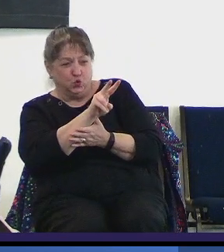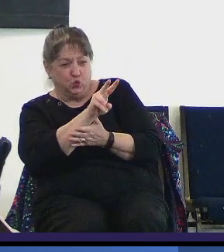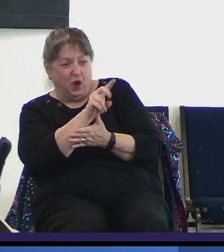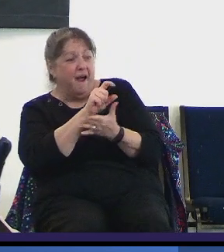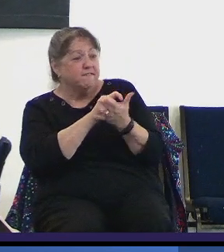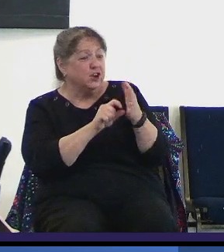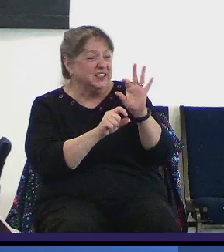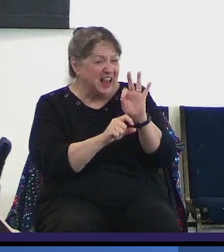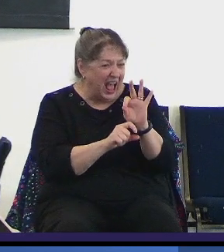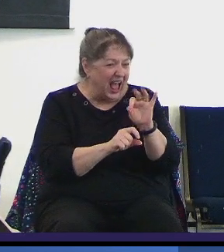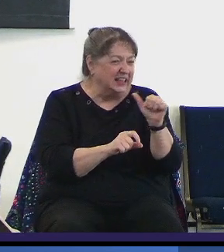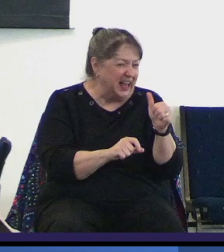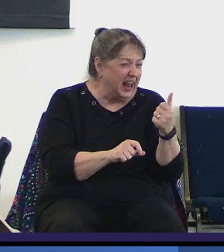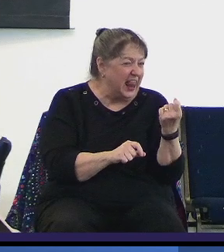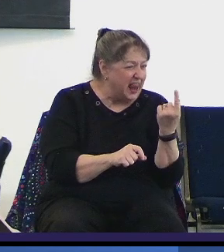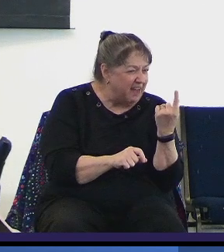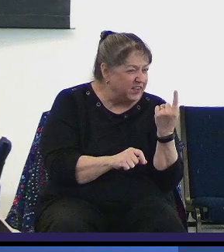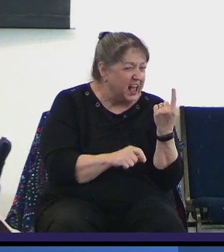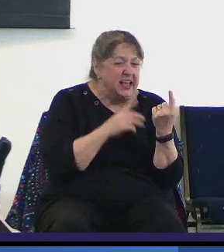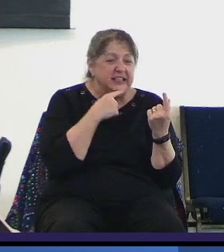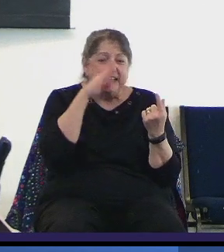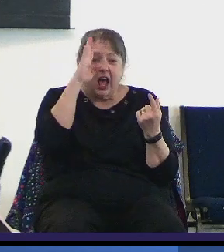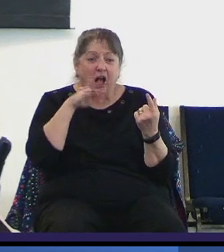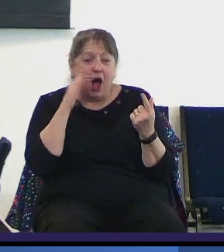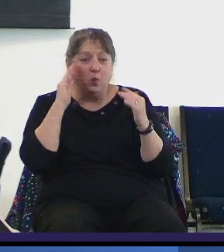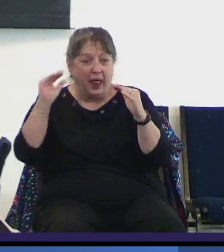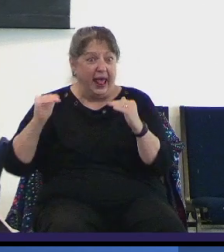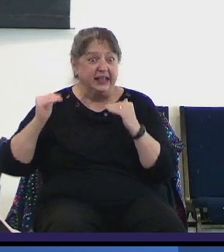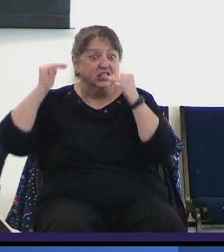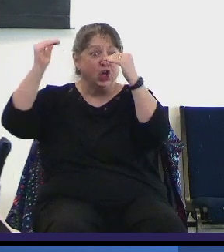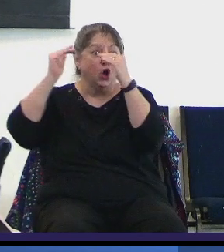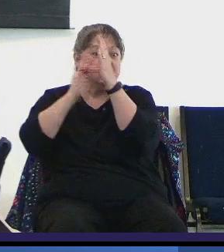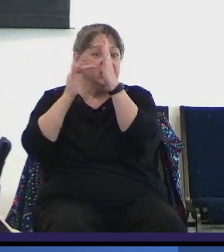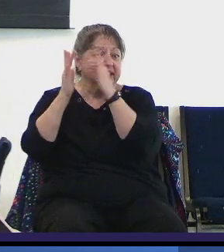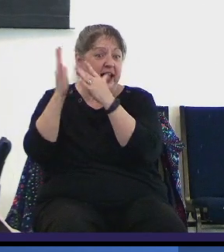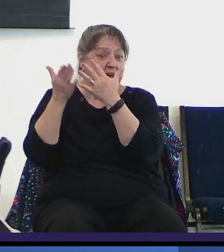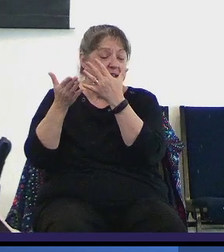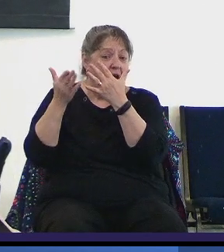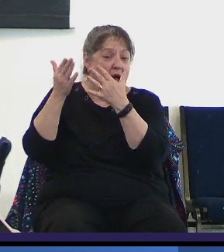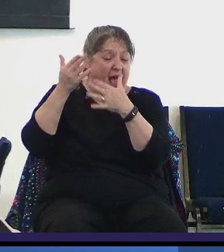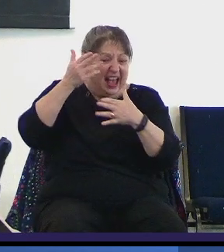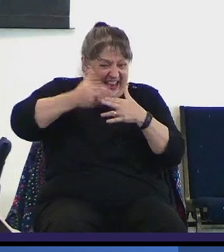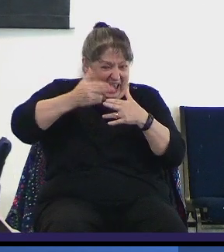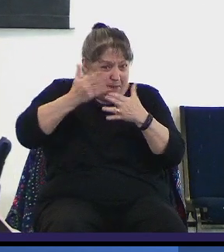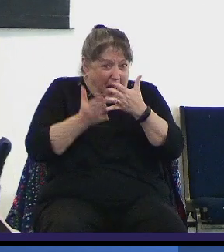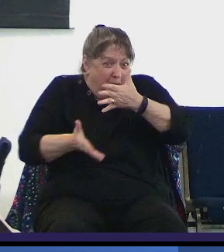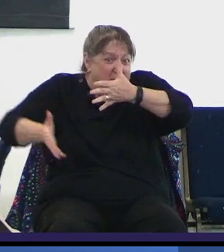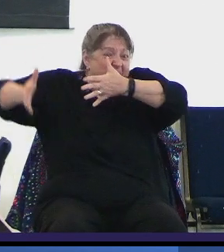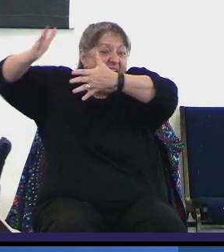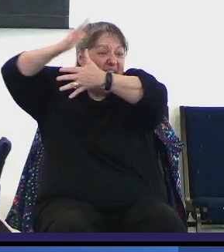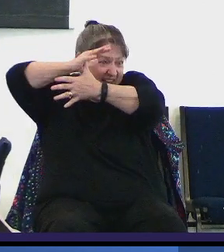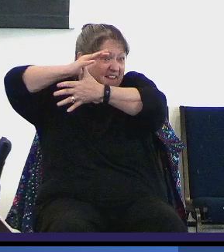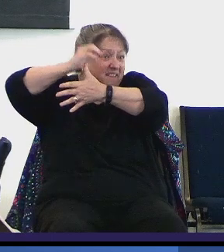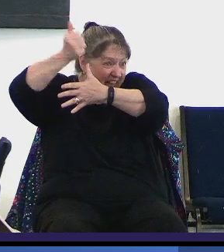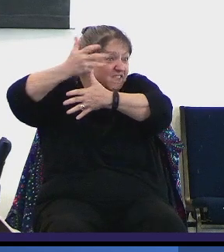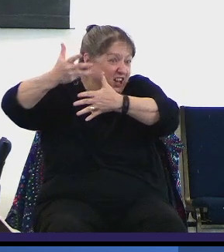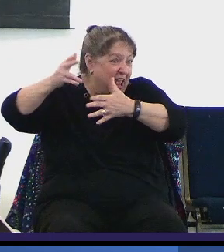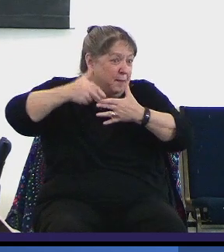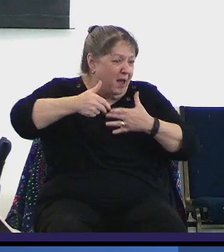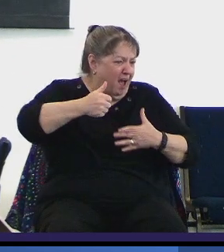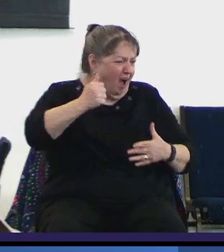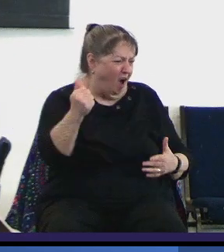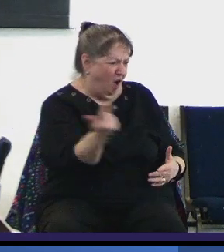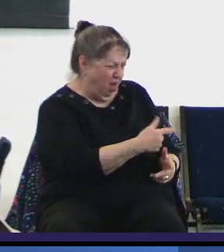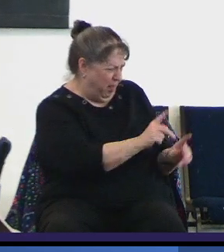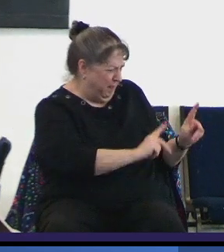says that God exalted him above every name and gave him the name that is of every name, and that at the name of Jesus, every knee